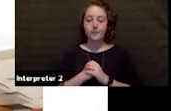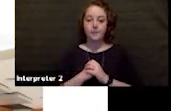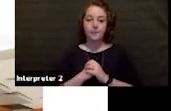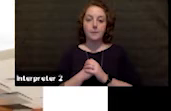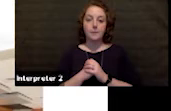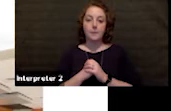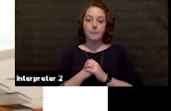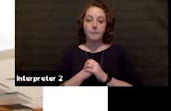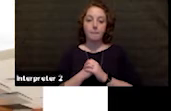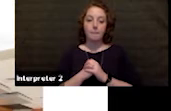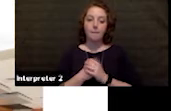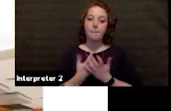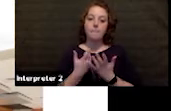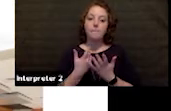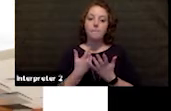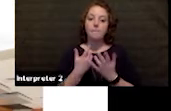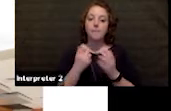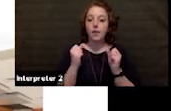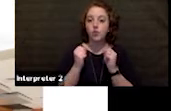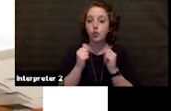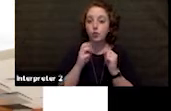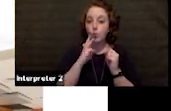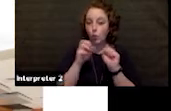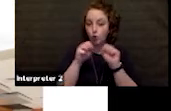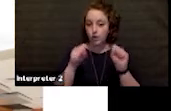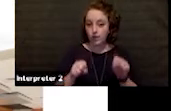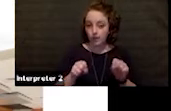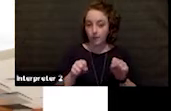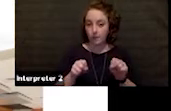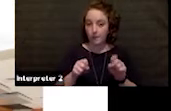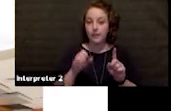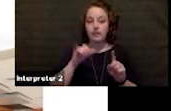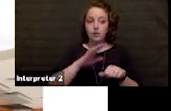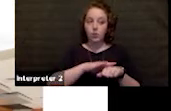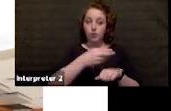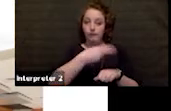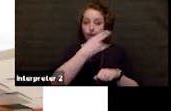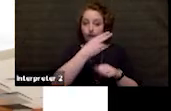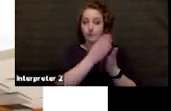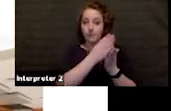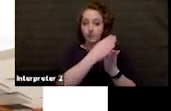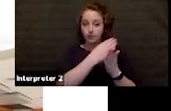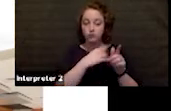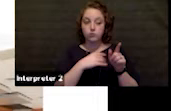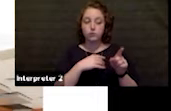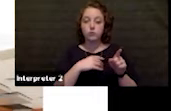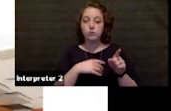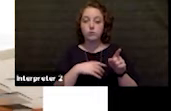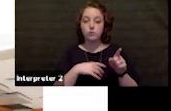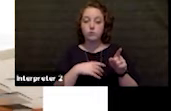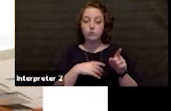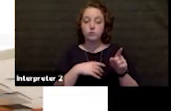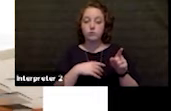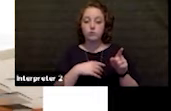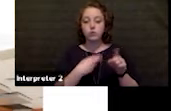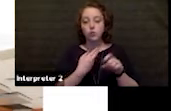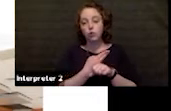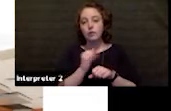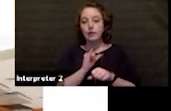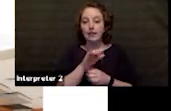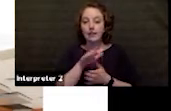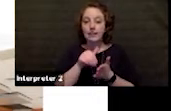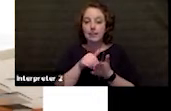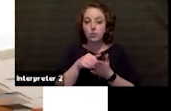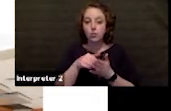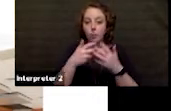basically a chilled water system, which was noted on the higher budget, uses like a central plant, which would be